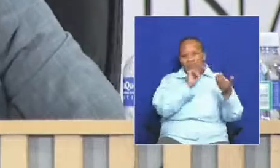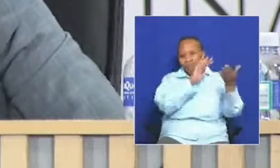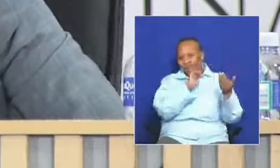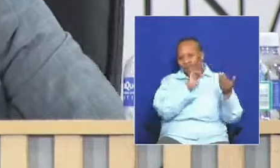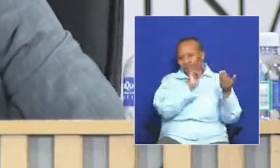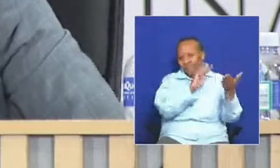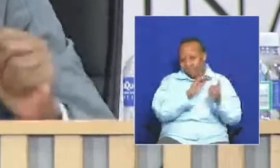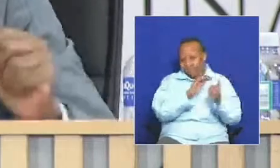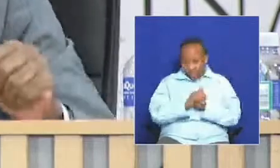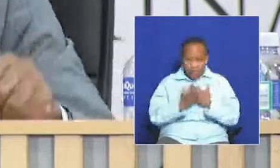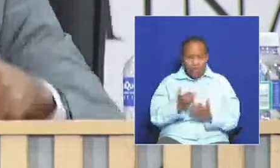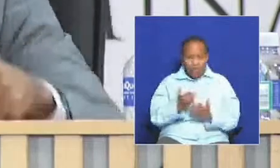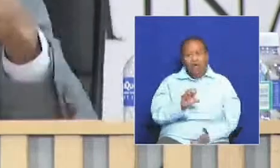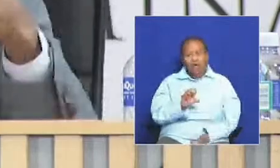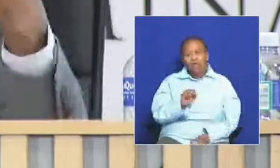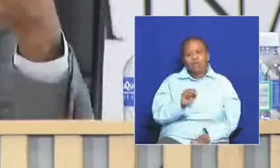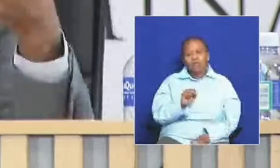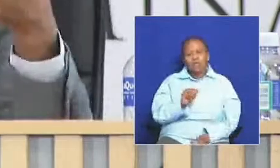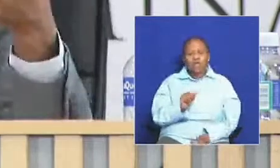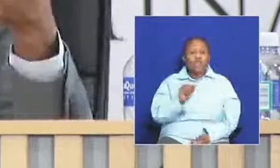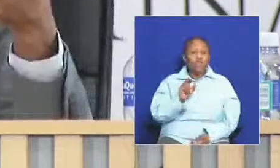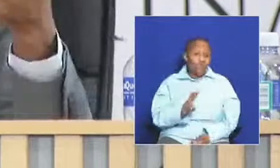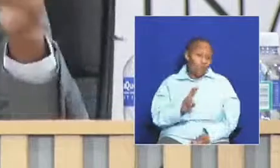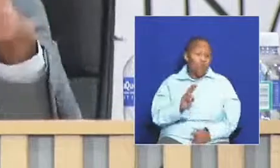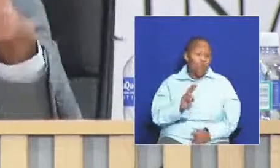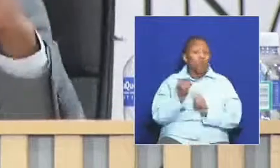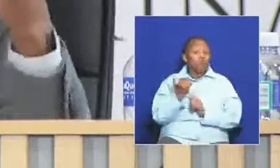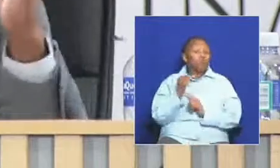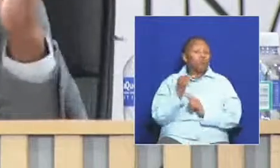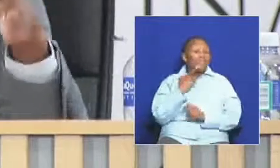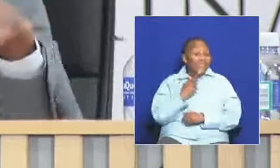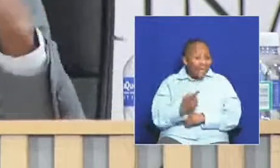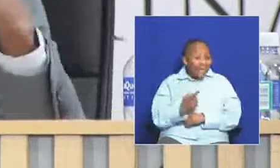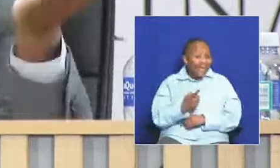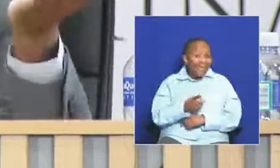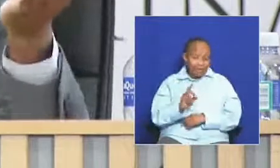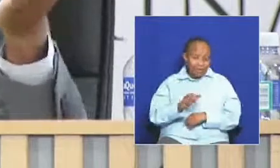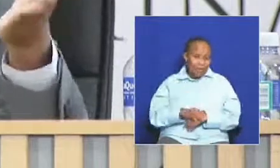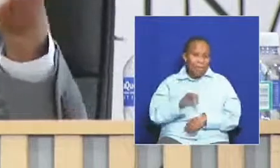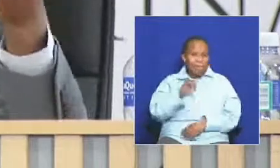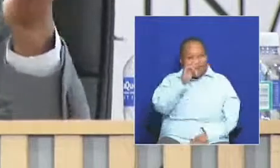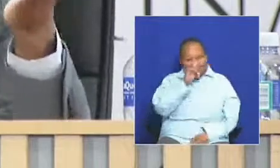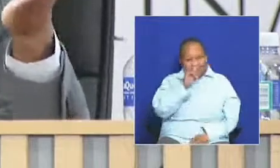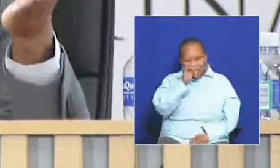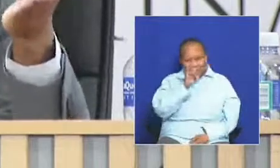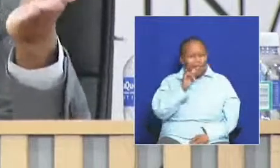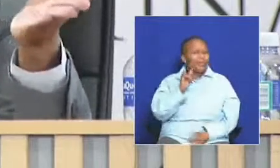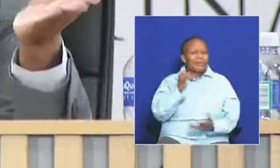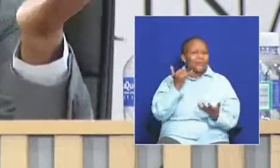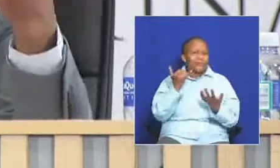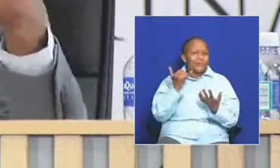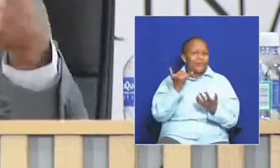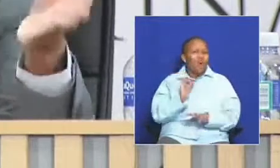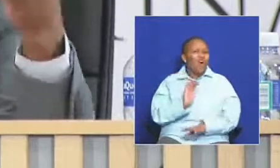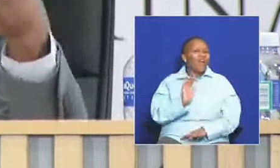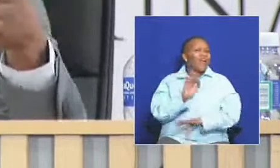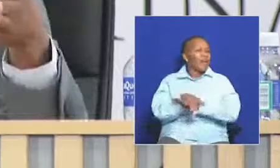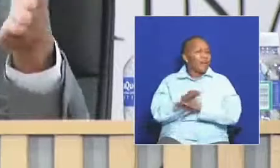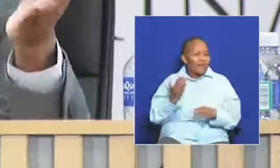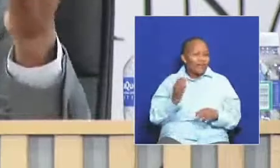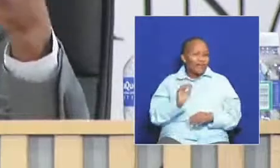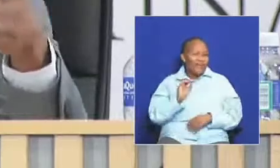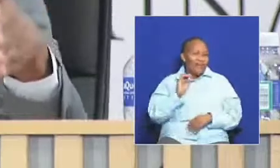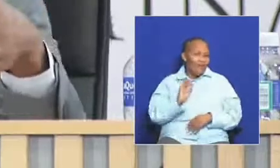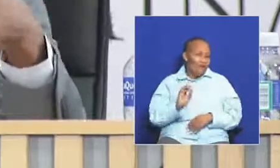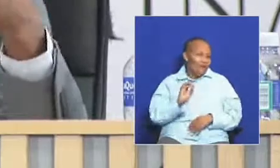is some criminality in or irregularities, I don't know what I can call it, but because of the SIU got